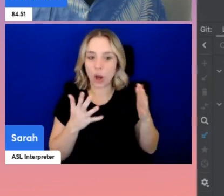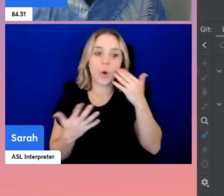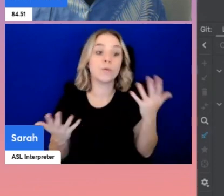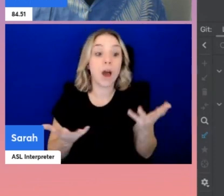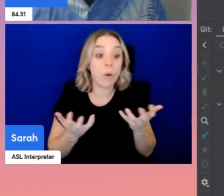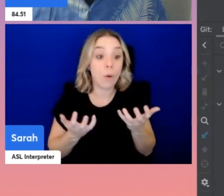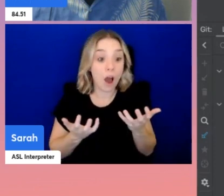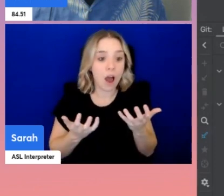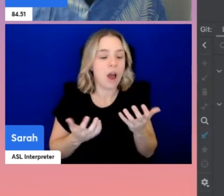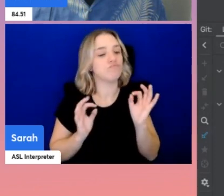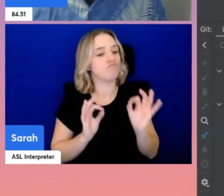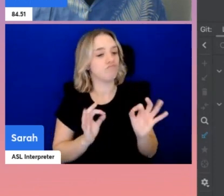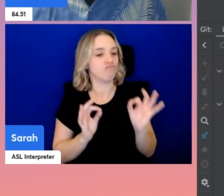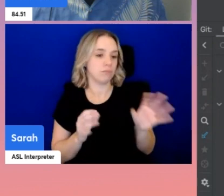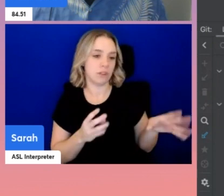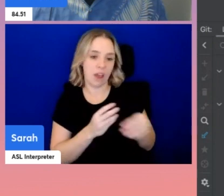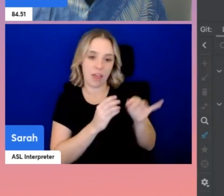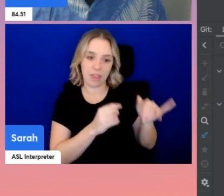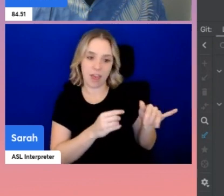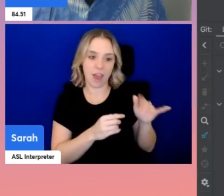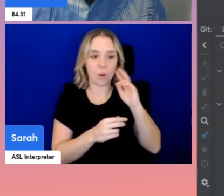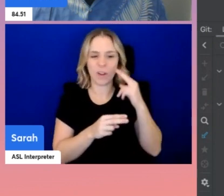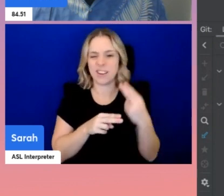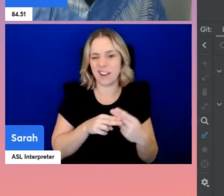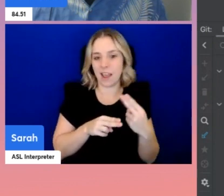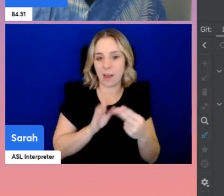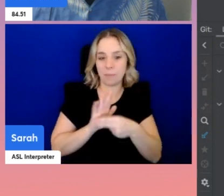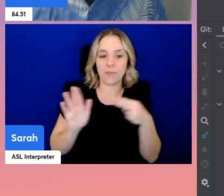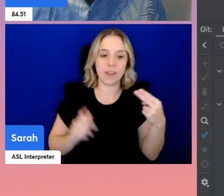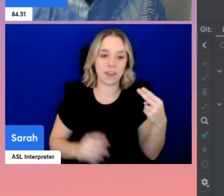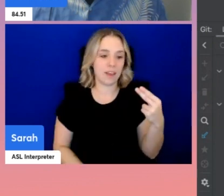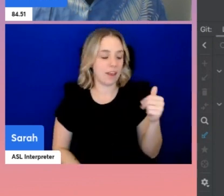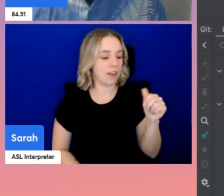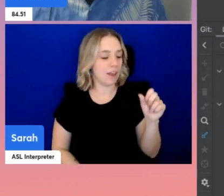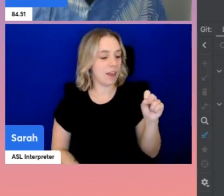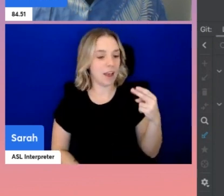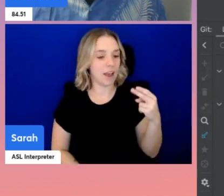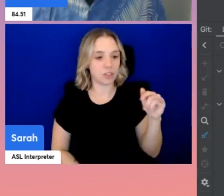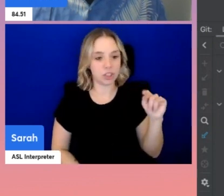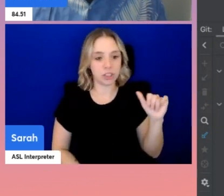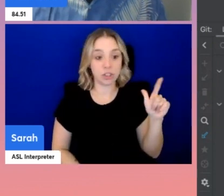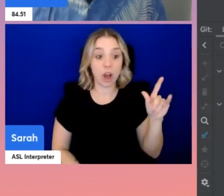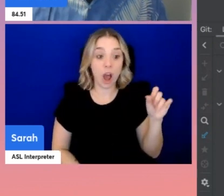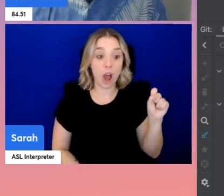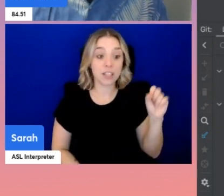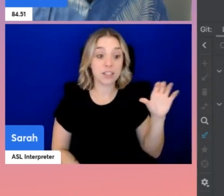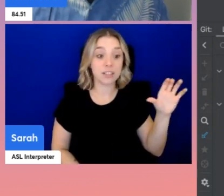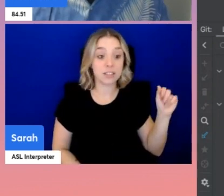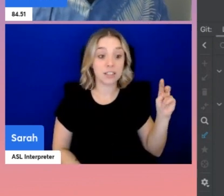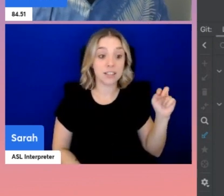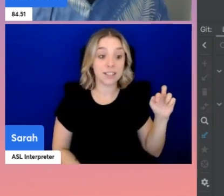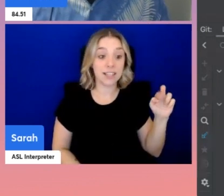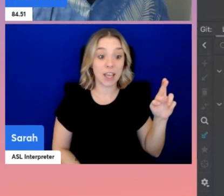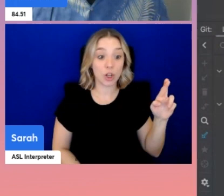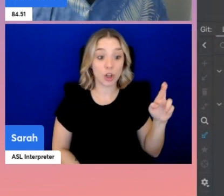So we can add that in. We're going to name this HashiTalks container.